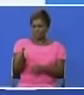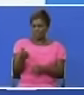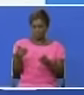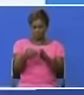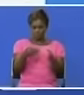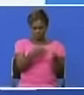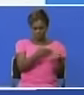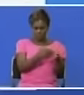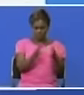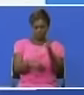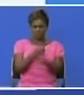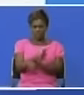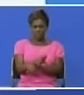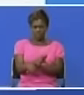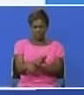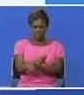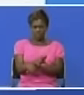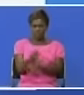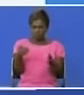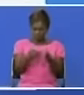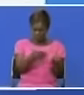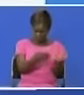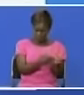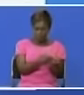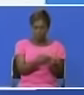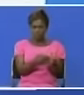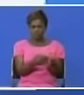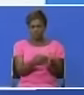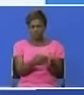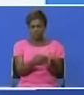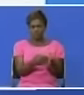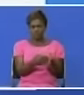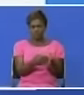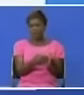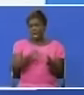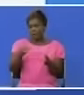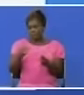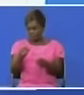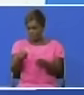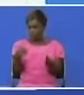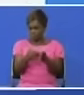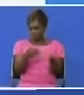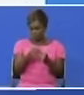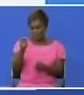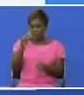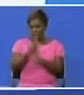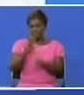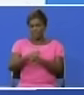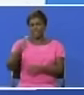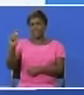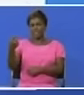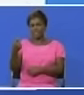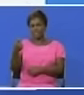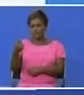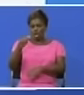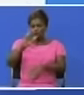films, for example, The Wolf of Wall Street was banned yeah, in 50 Kenya. Shades of Grey. 50 Shades of Grey was yeah. banned in Kenya. But you are aware that very many Kenyans